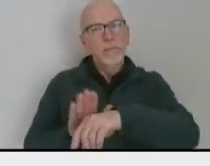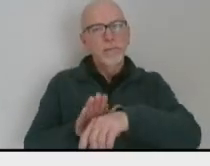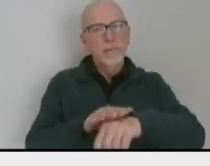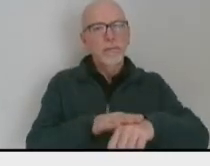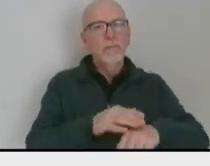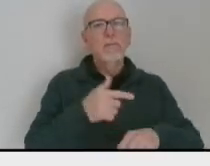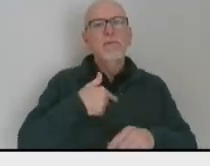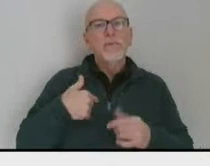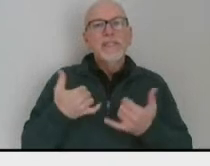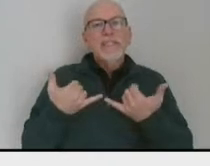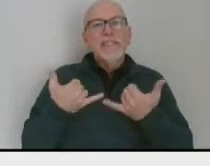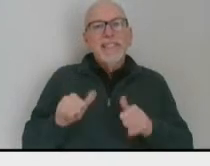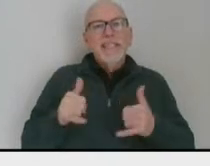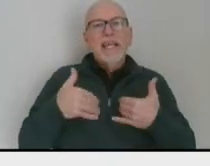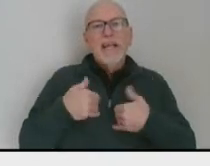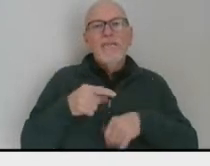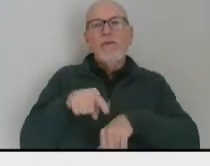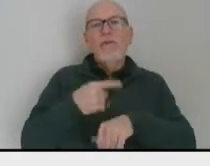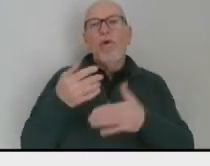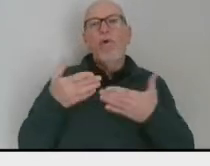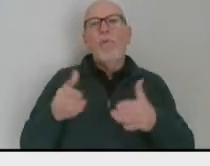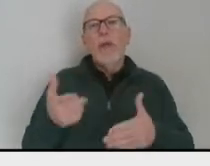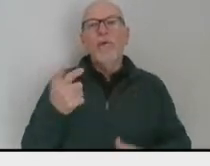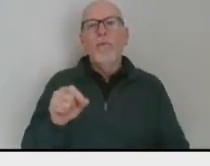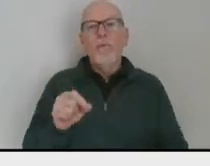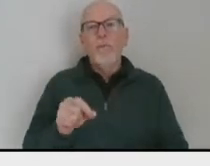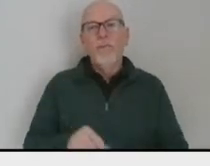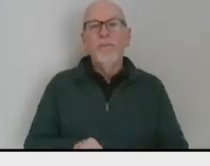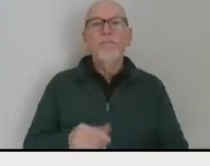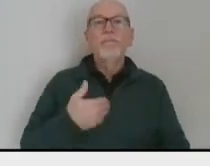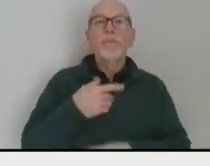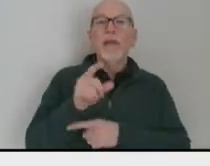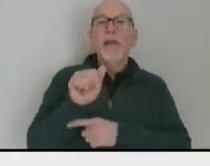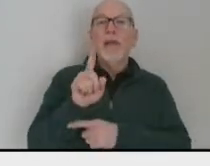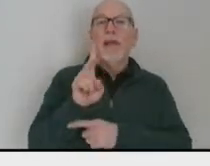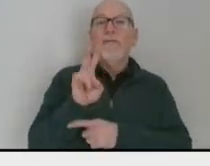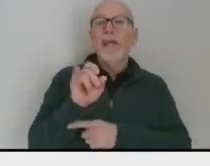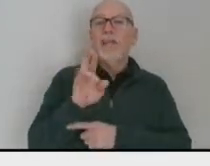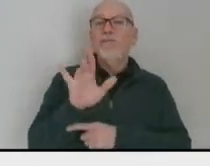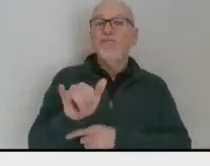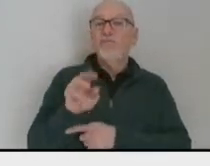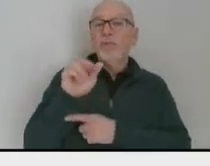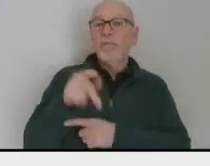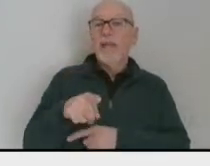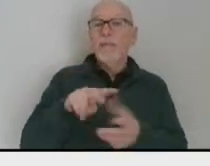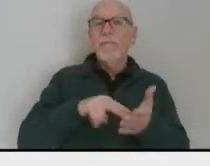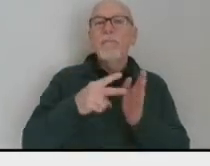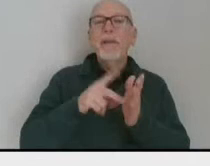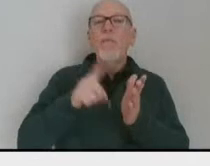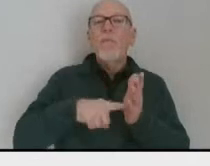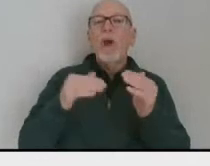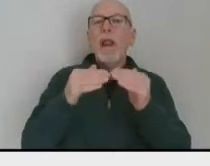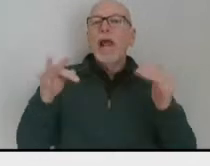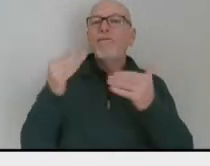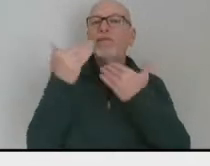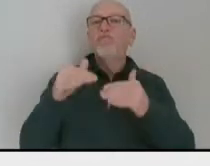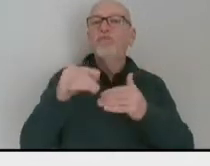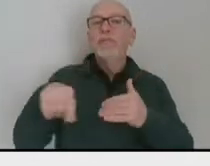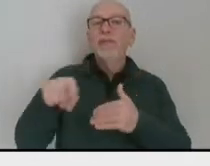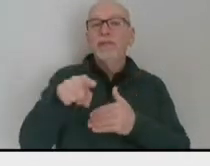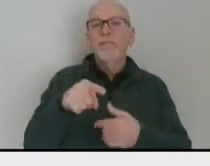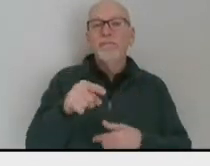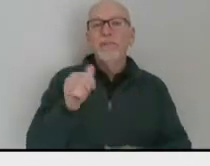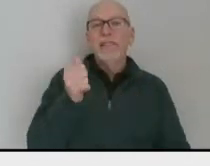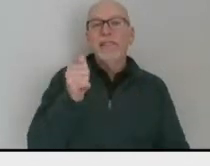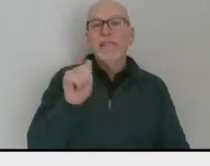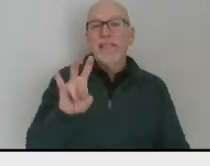we still have a long way to go. Our advisory map, which indicates which level of restriction counties must follow, shows 17